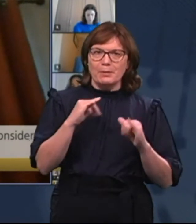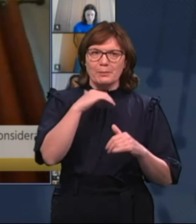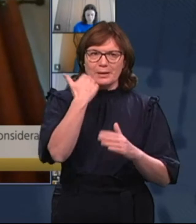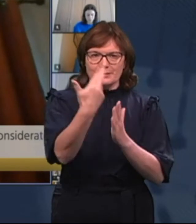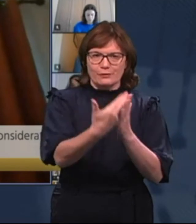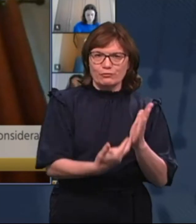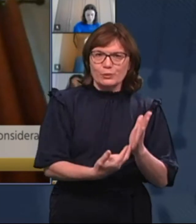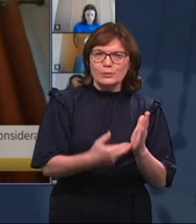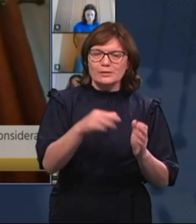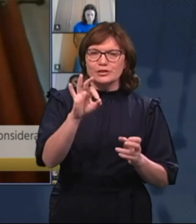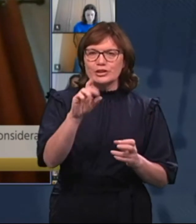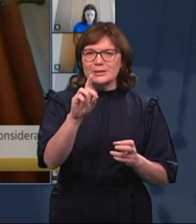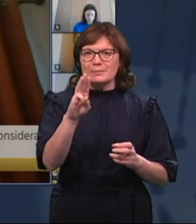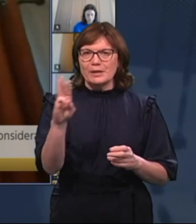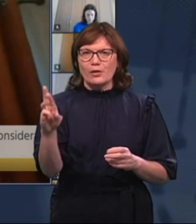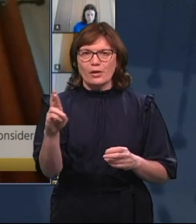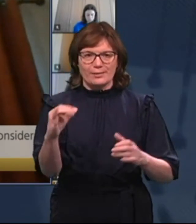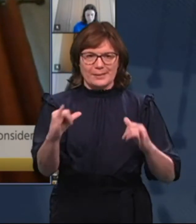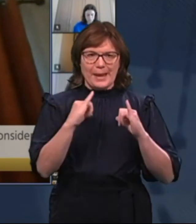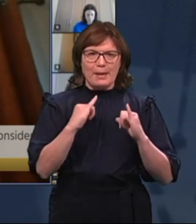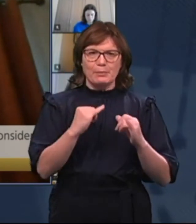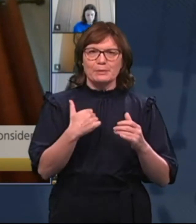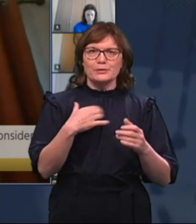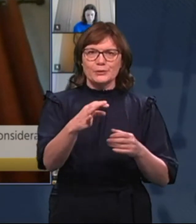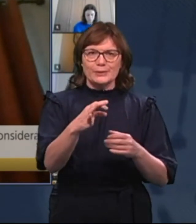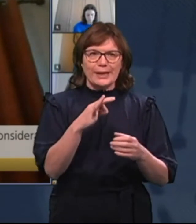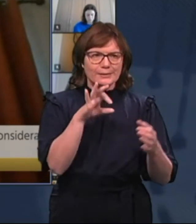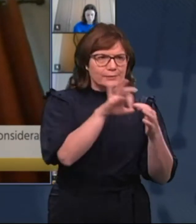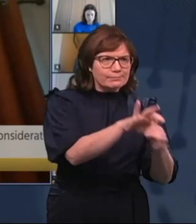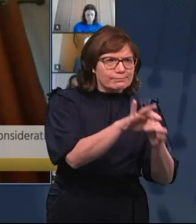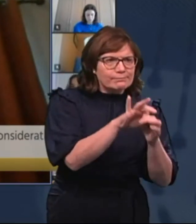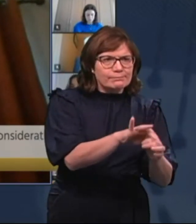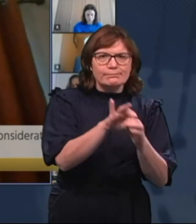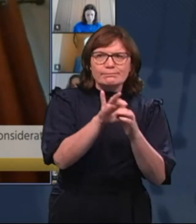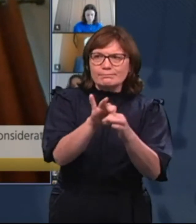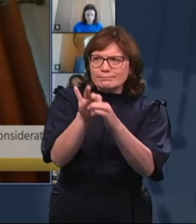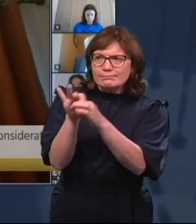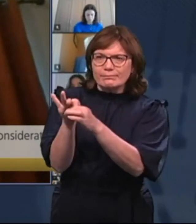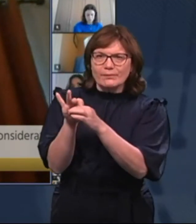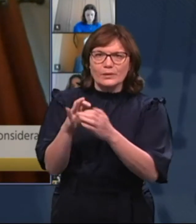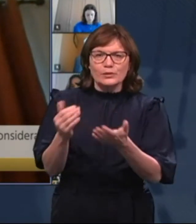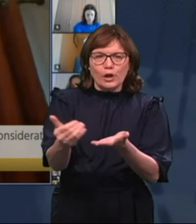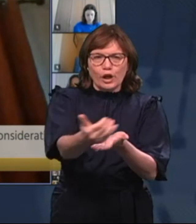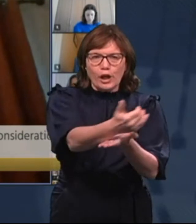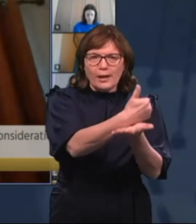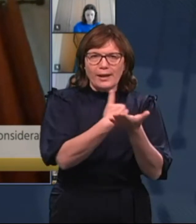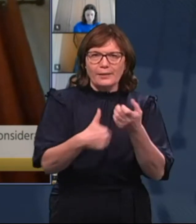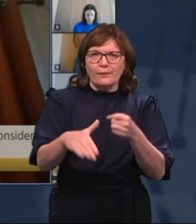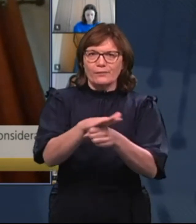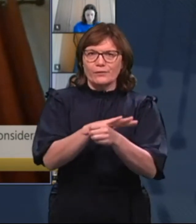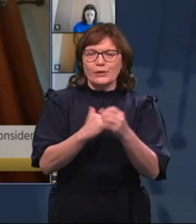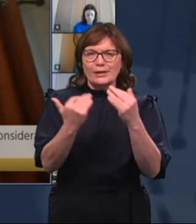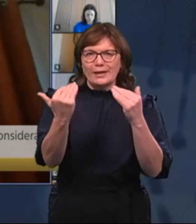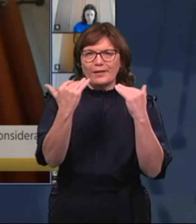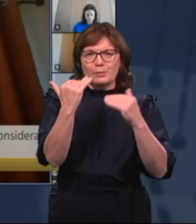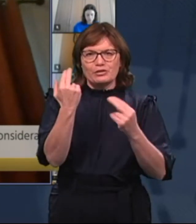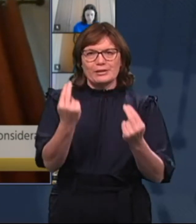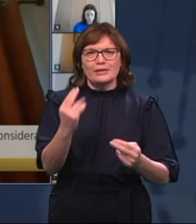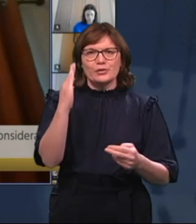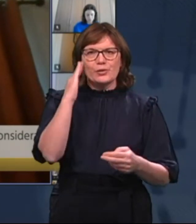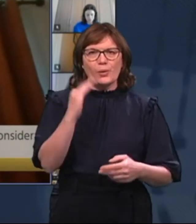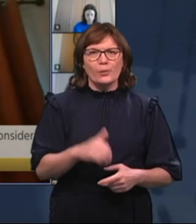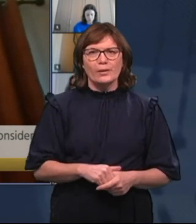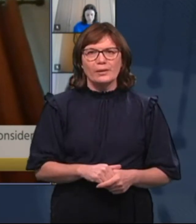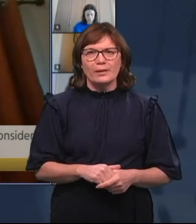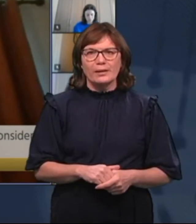areas, to get terribly involved and find out all the information that they need to know. And I often find myself back in the